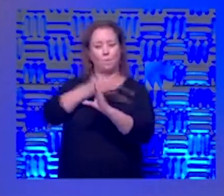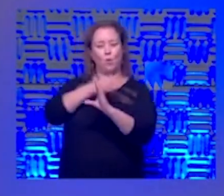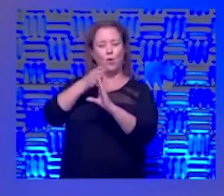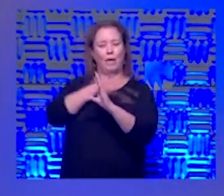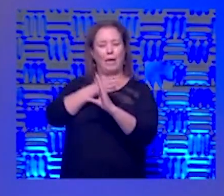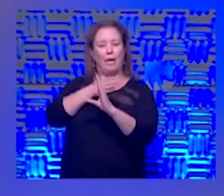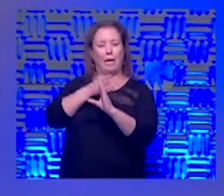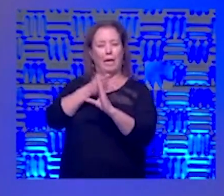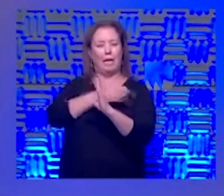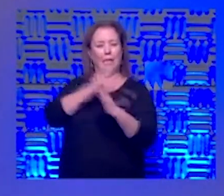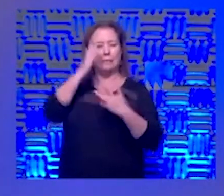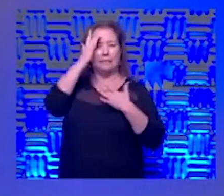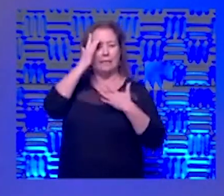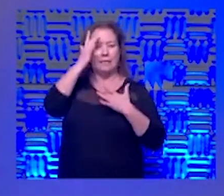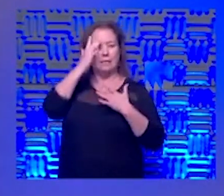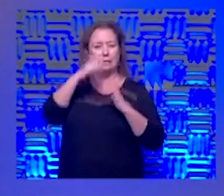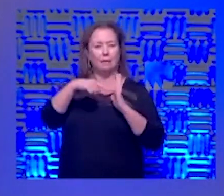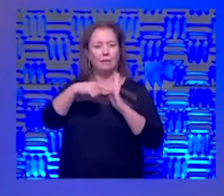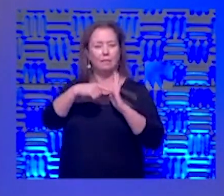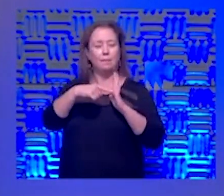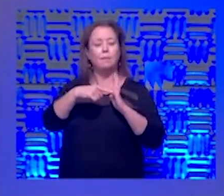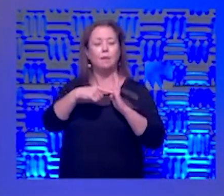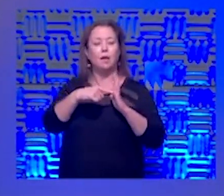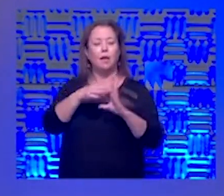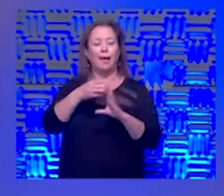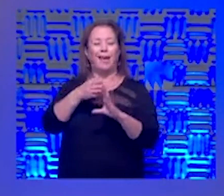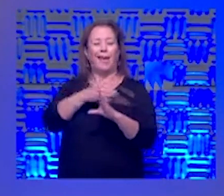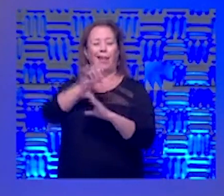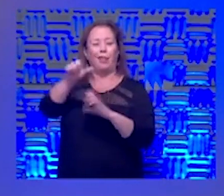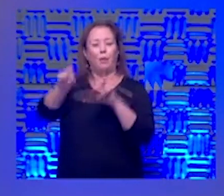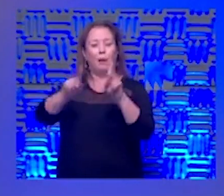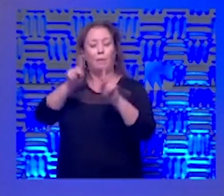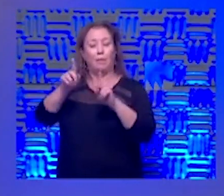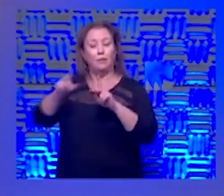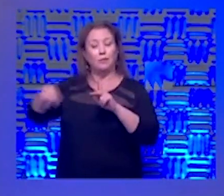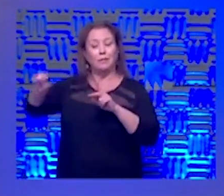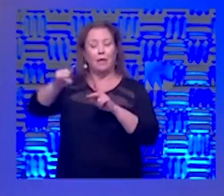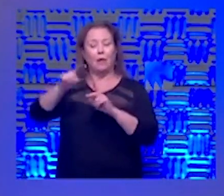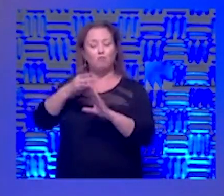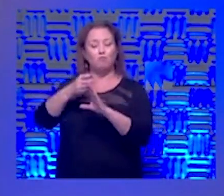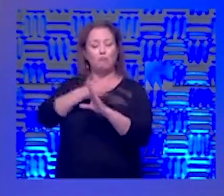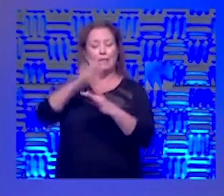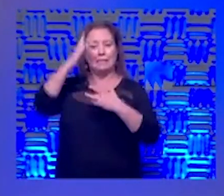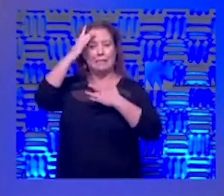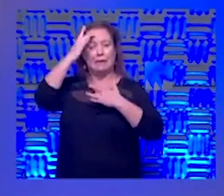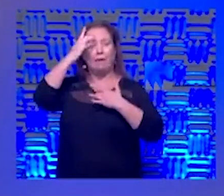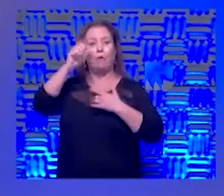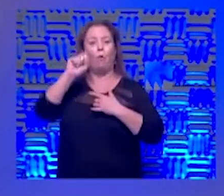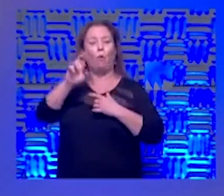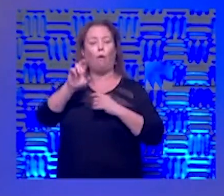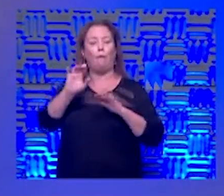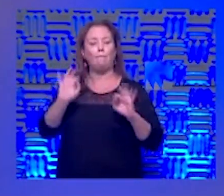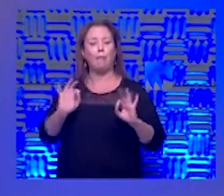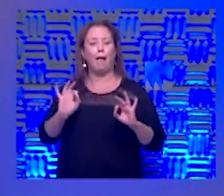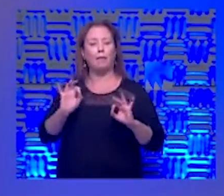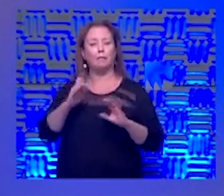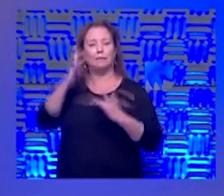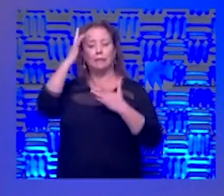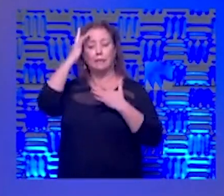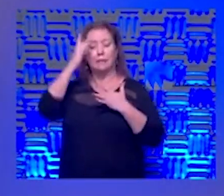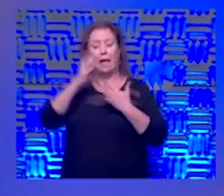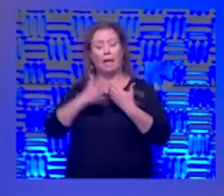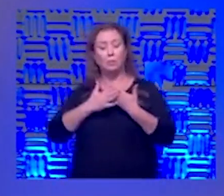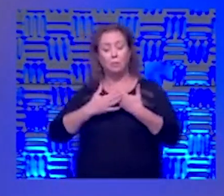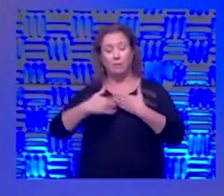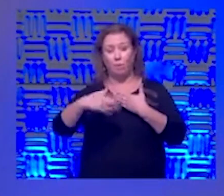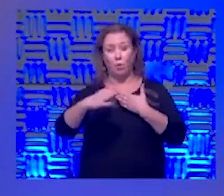phase, because of those other populations that may be asymptomatic or have mild symptoms. So it's going to be important as we move forward. And again, I think